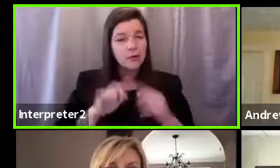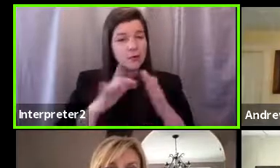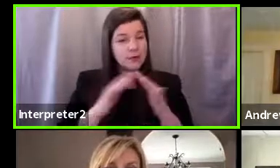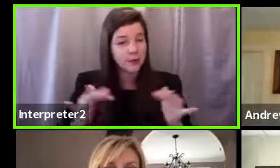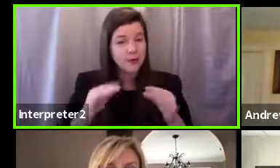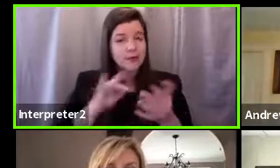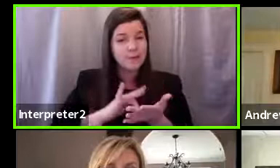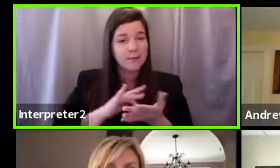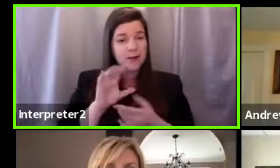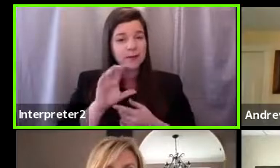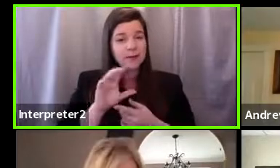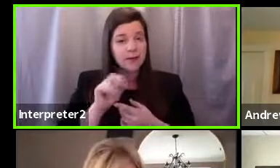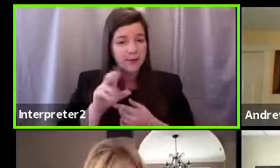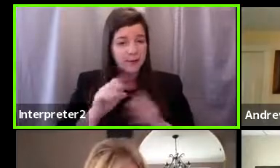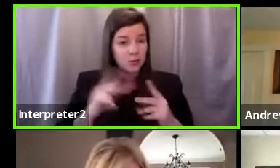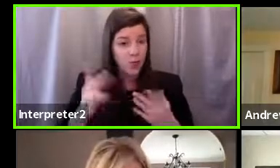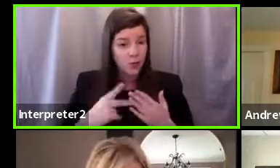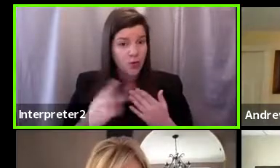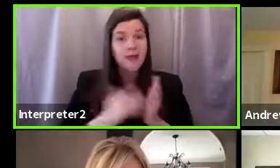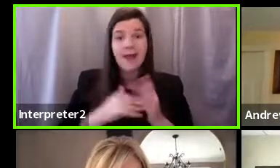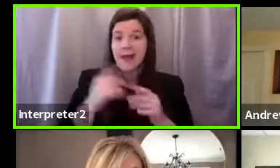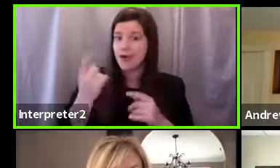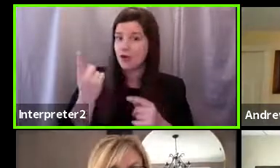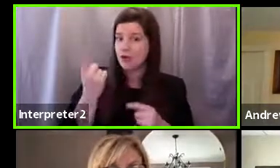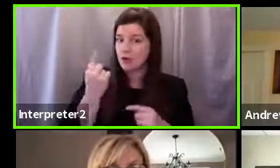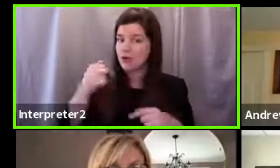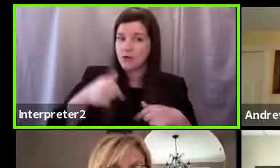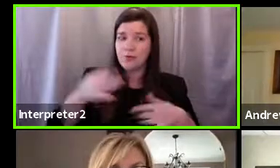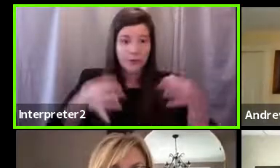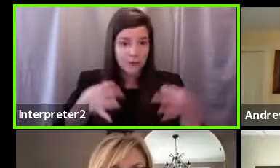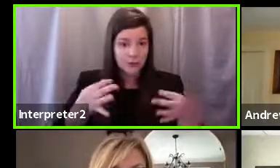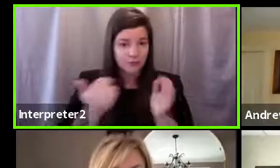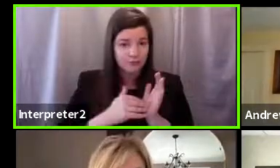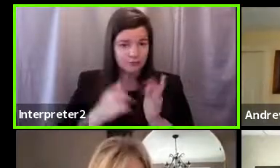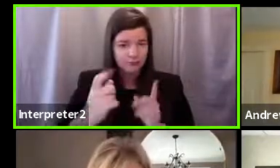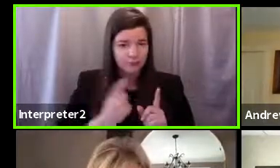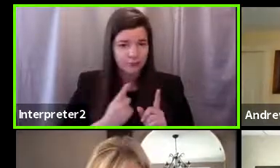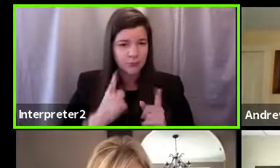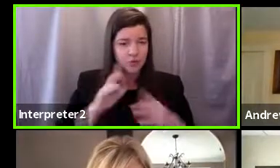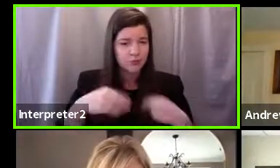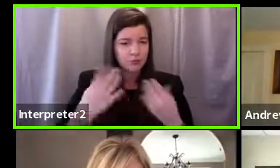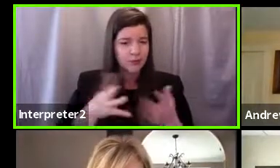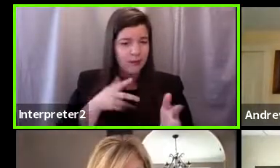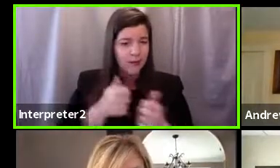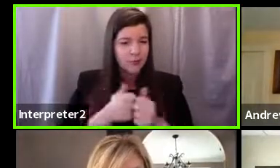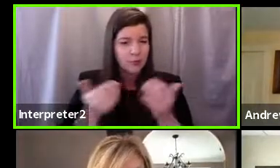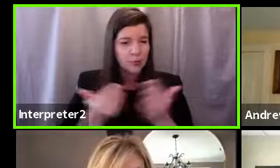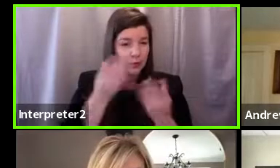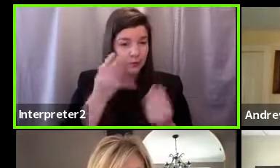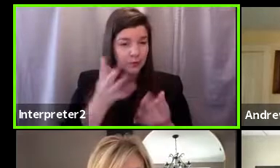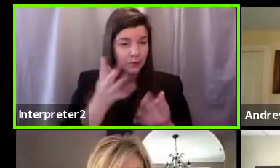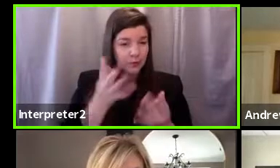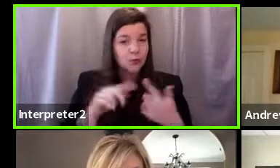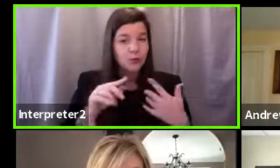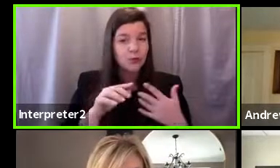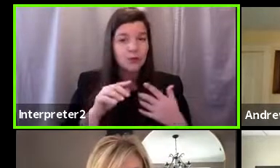last year at this hearing, I was asked to provide an update on the status of claims